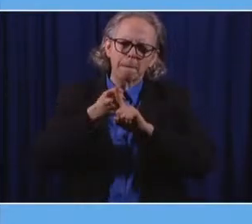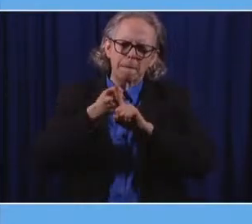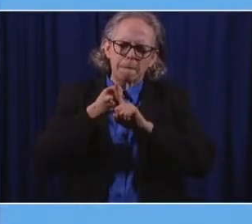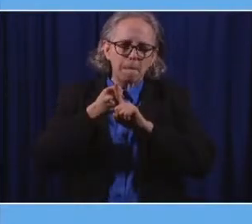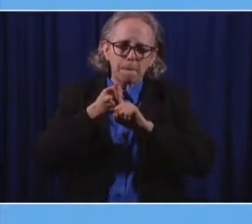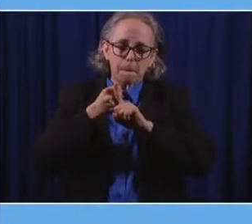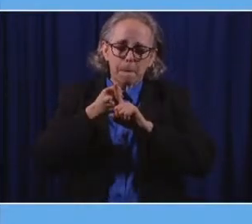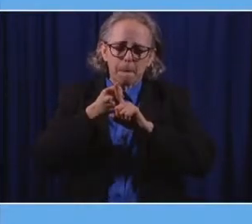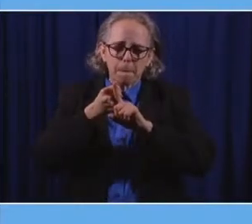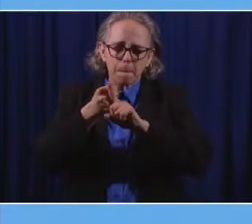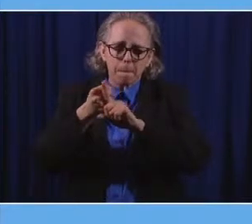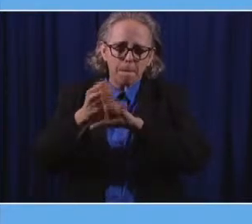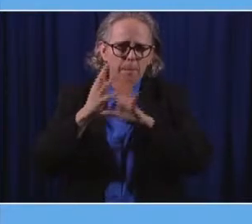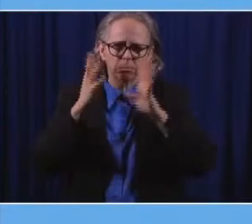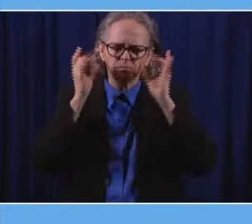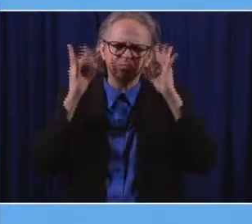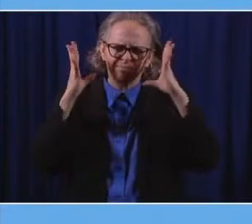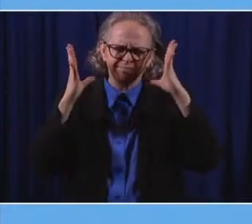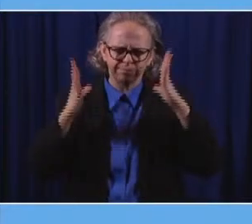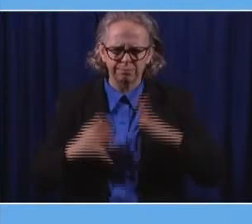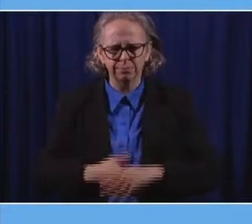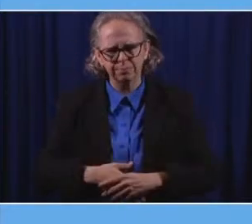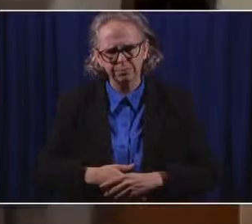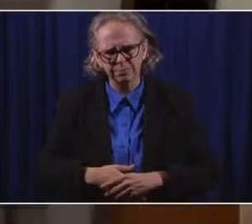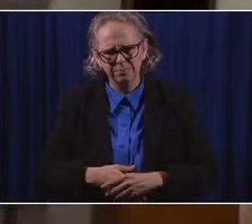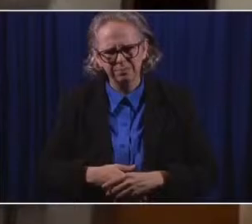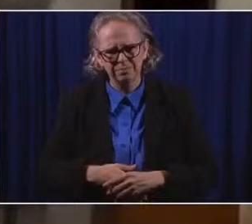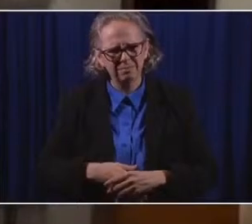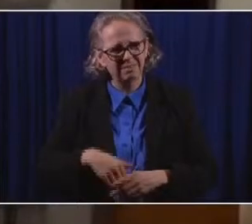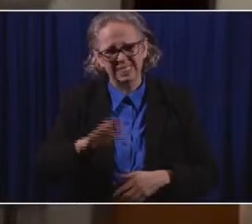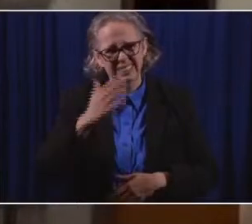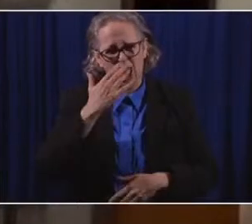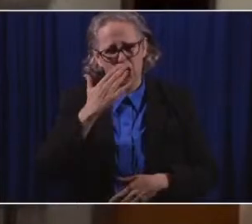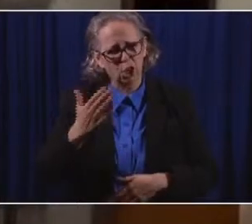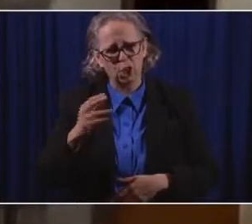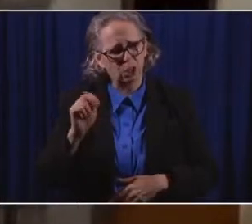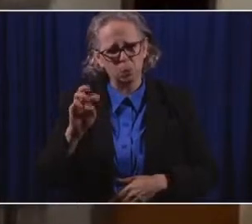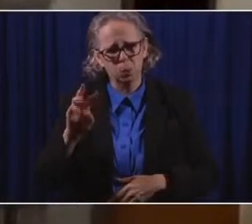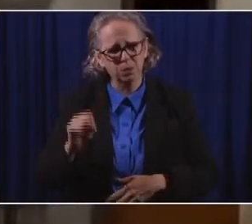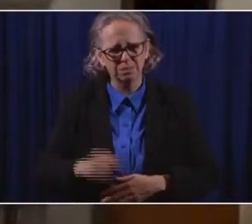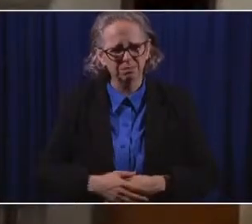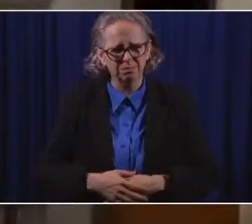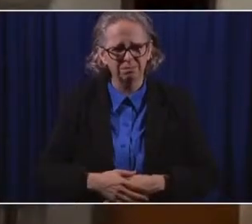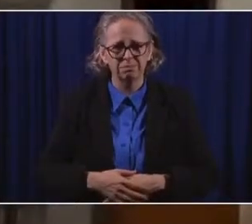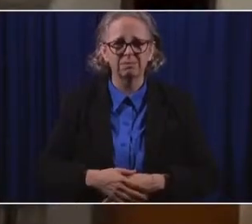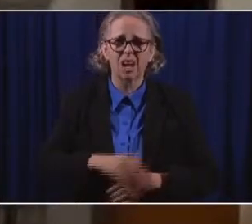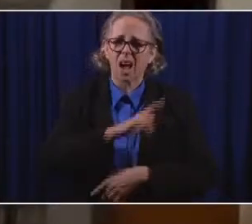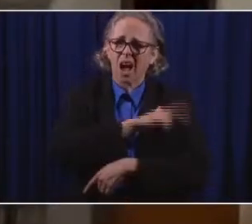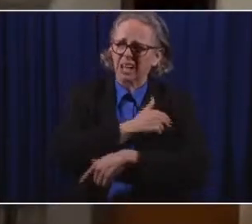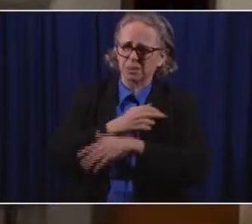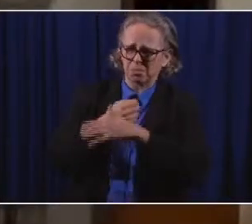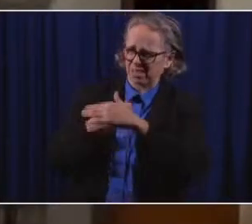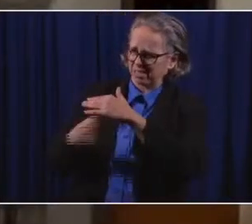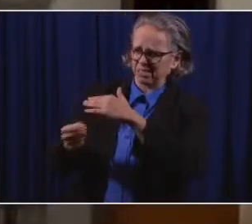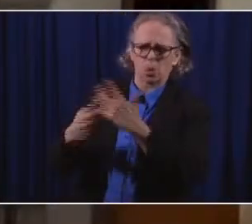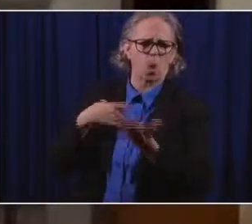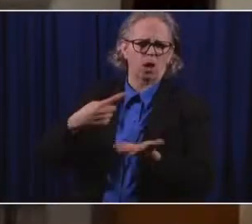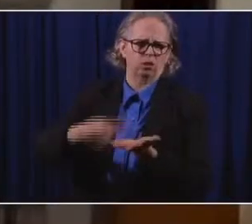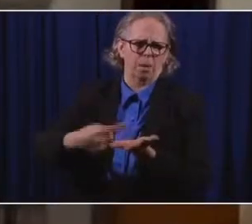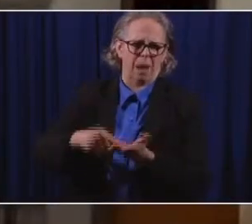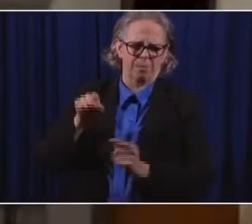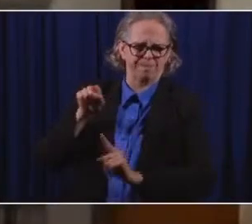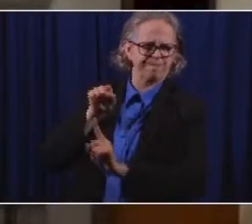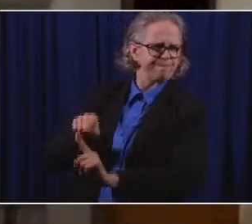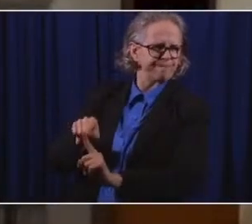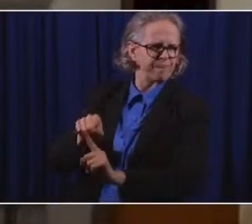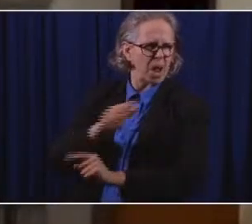is certainly very concerning. Eric, let's look at the hospitalization map as well. And again, this tracks